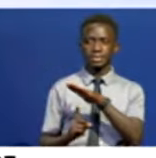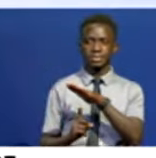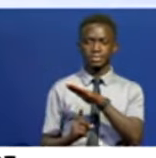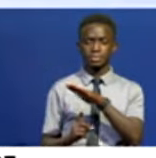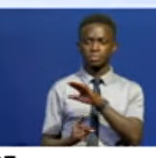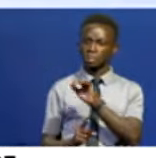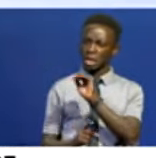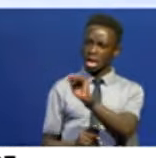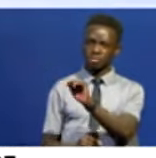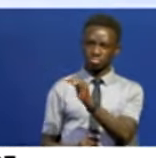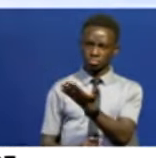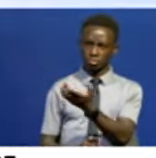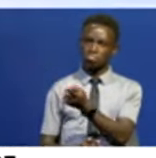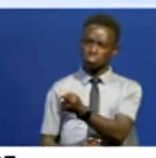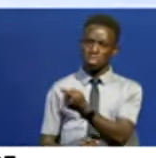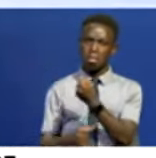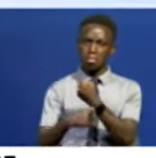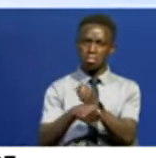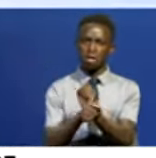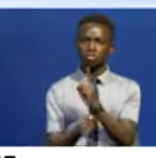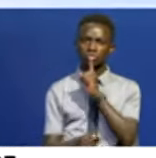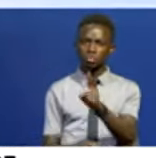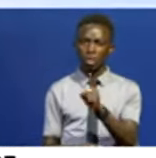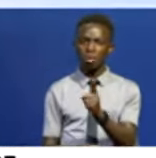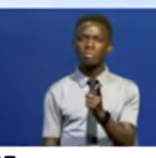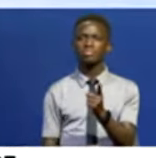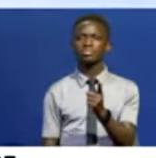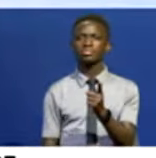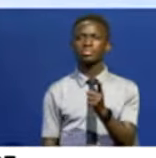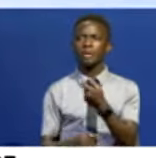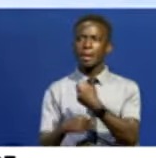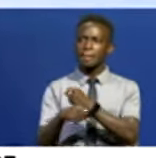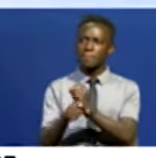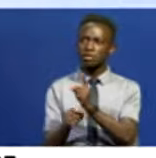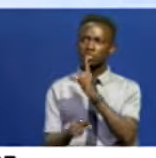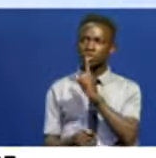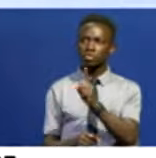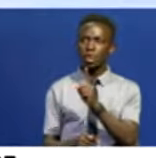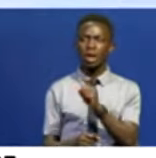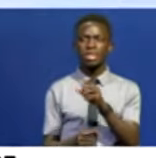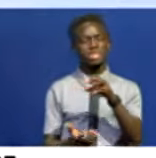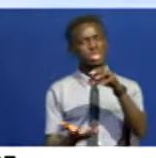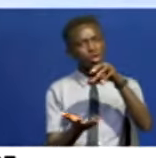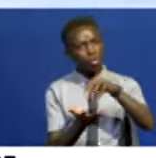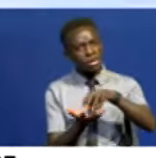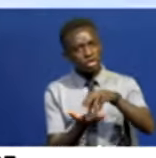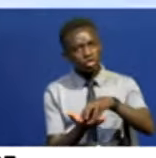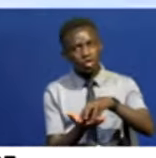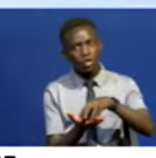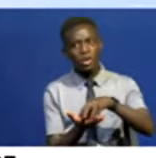to make sure that the conditions and